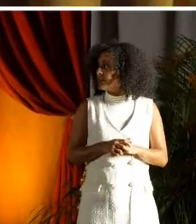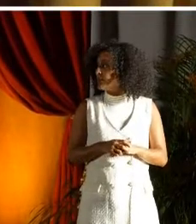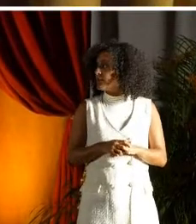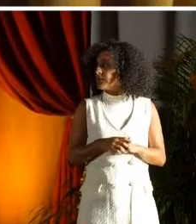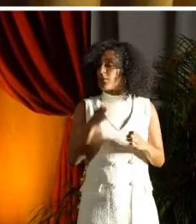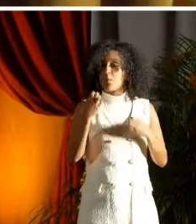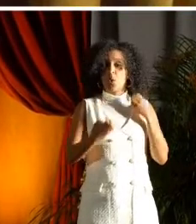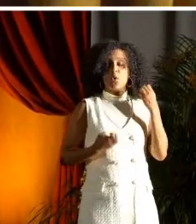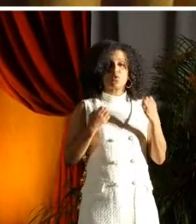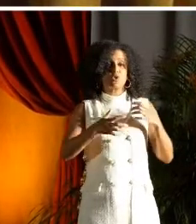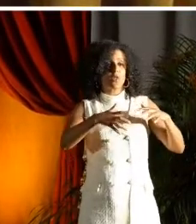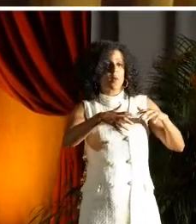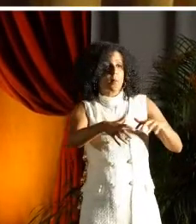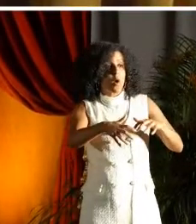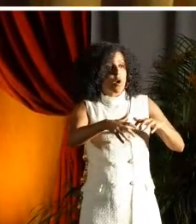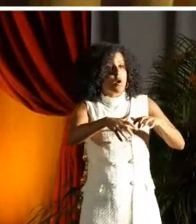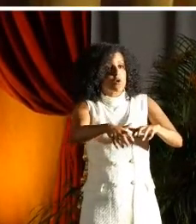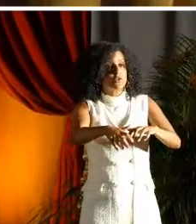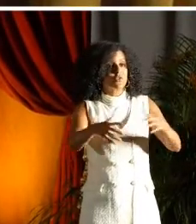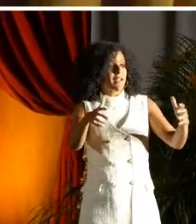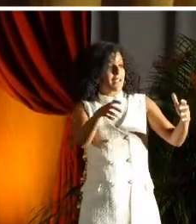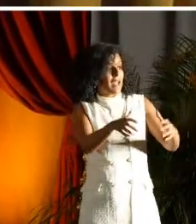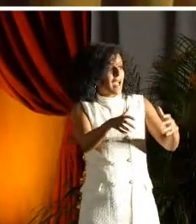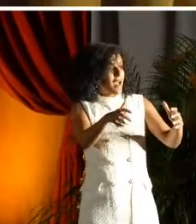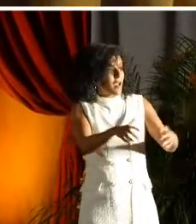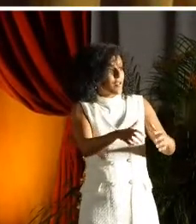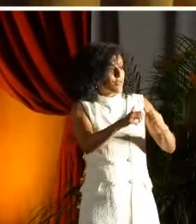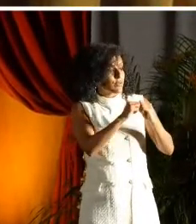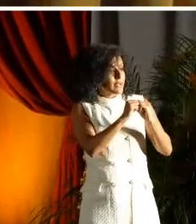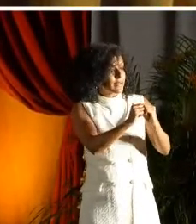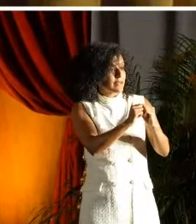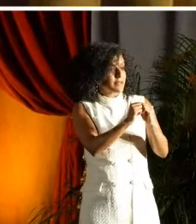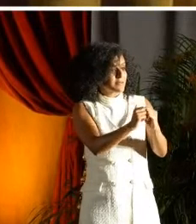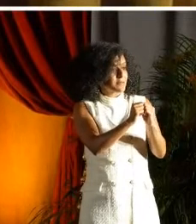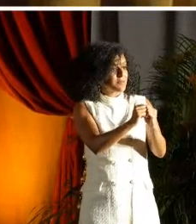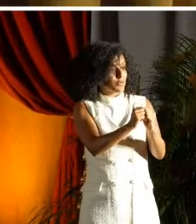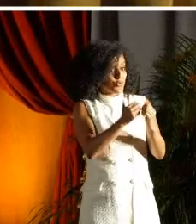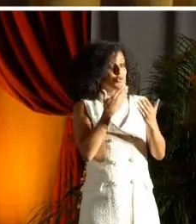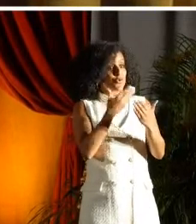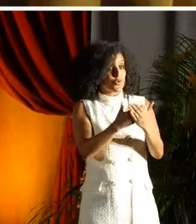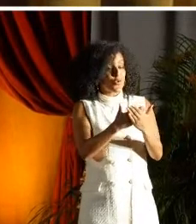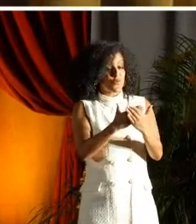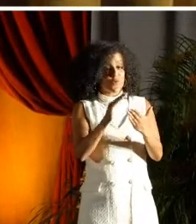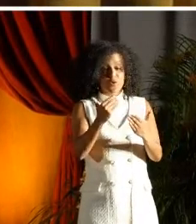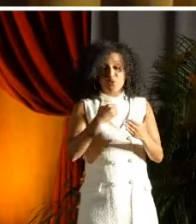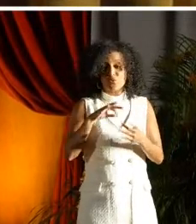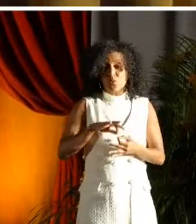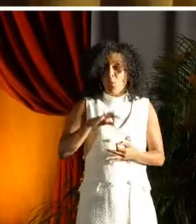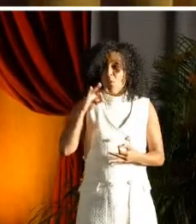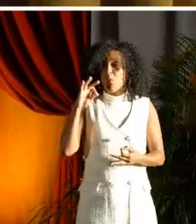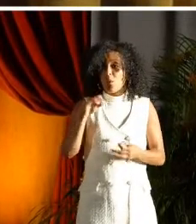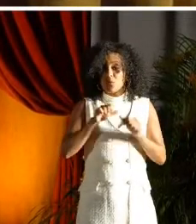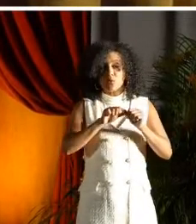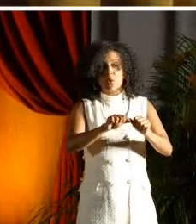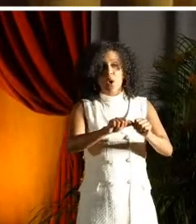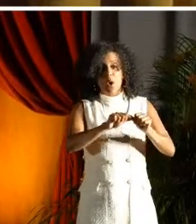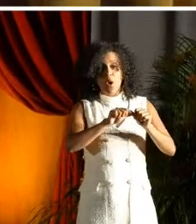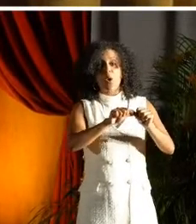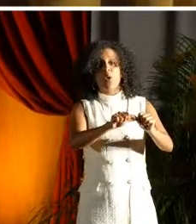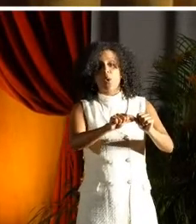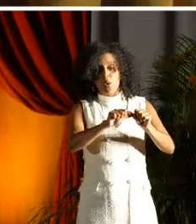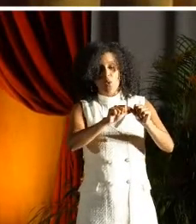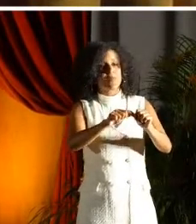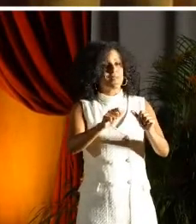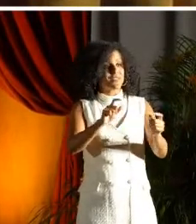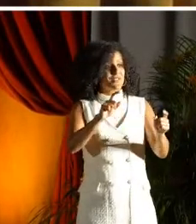the emotion, the marching, the gathering, it may be good for the soul and good to keep you going, but it won't